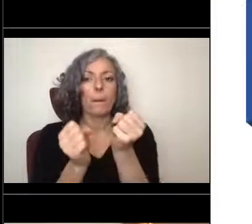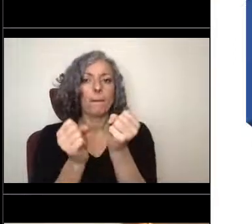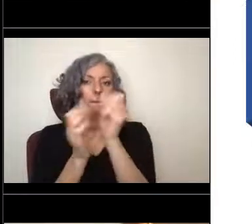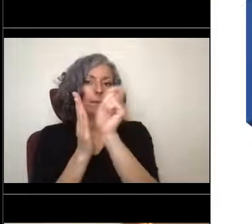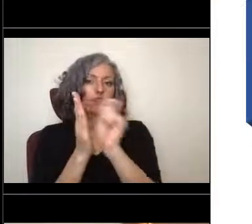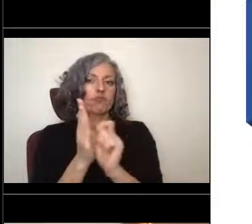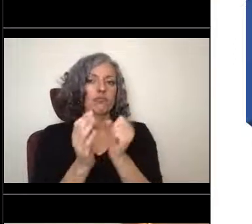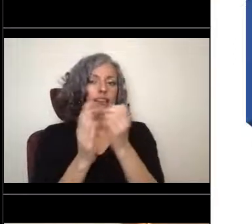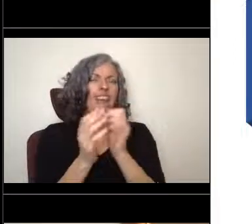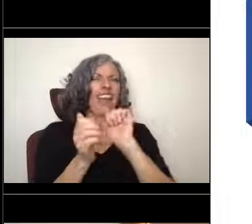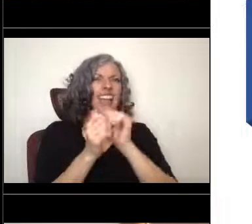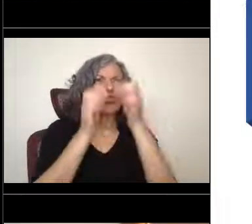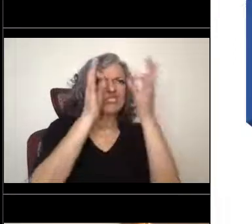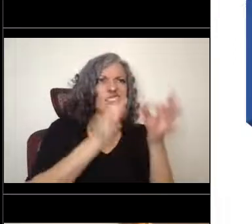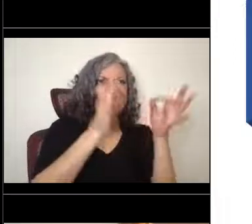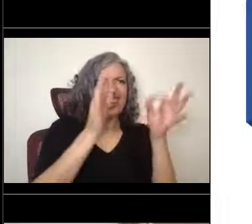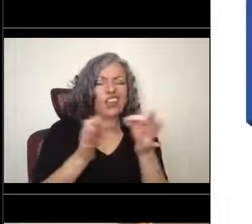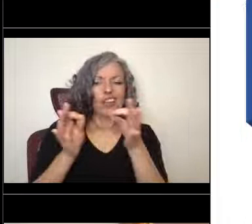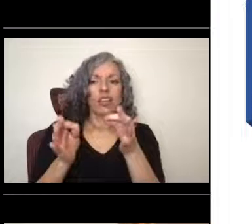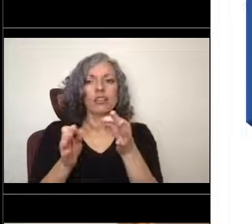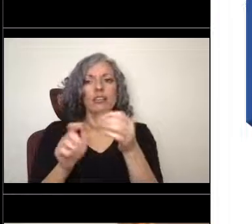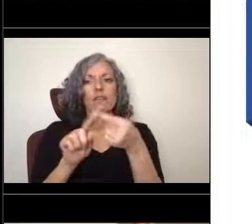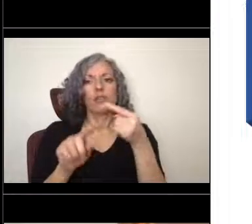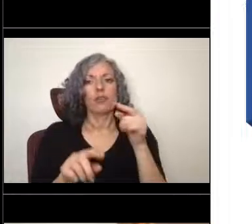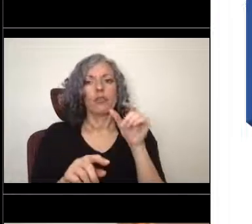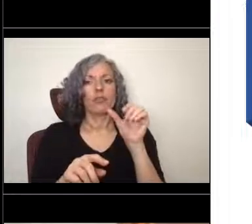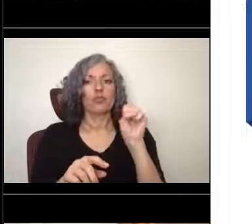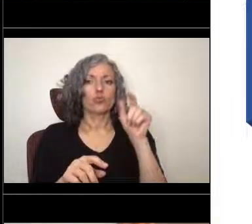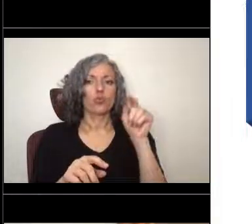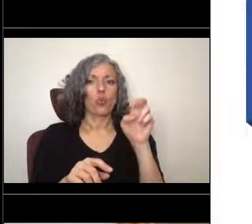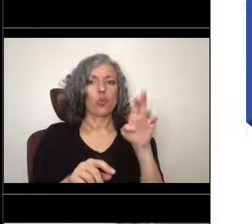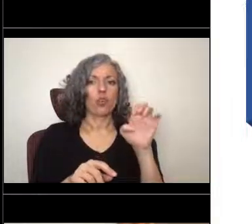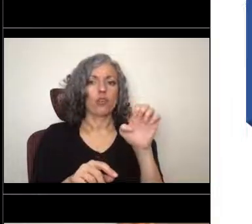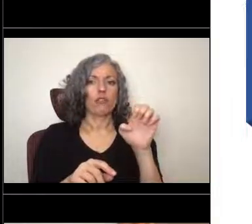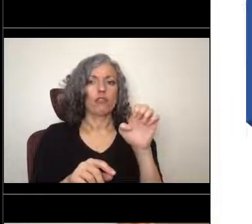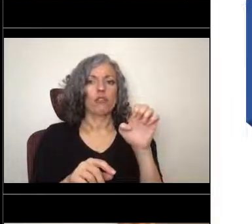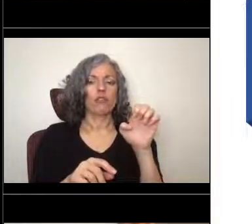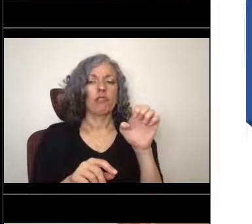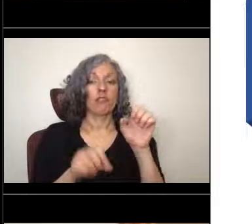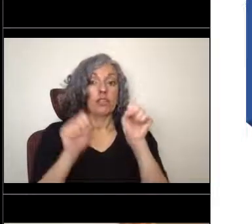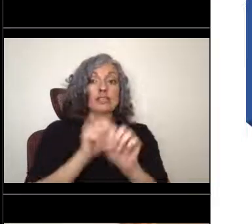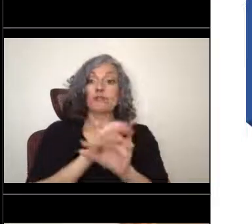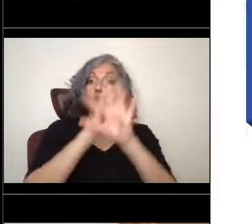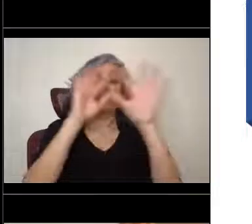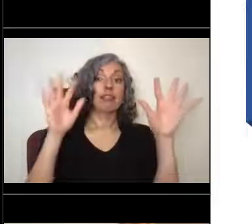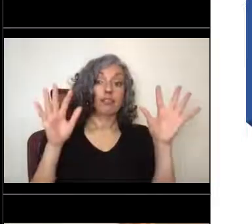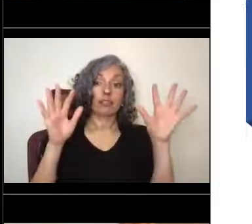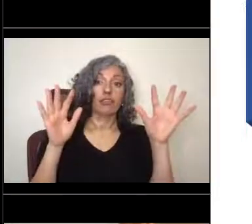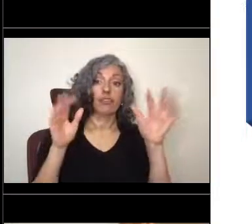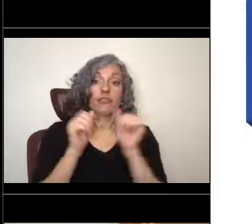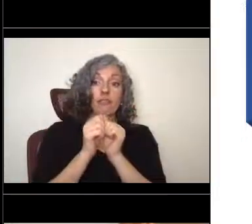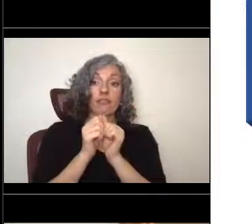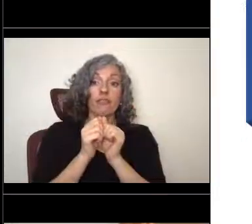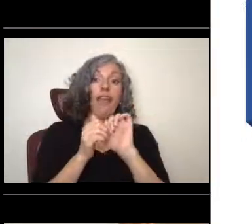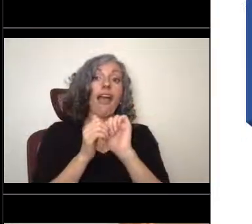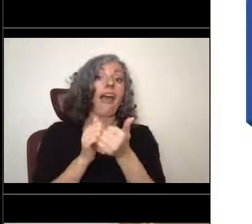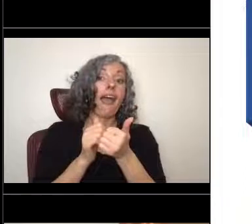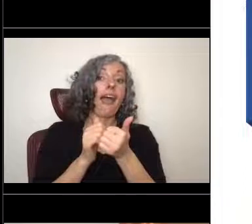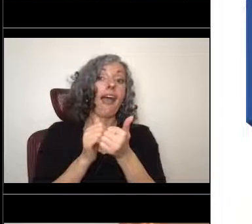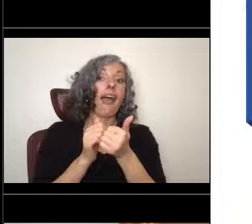made based off of the scoring criteria. And it's very transparent in terms of, you know, how we're going to be